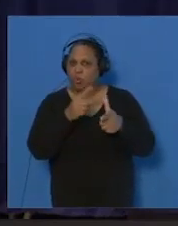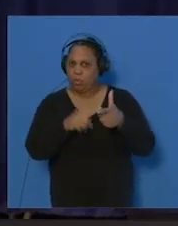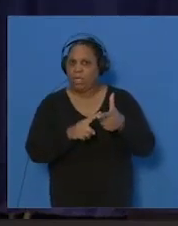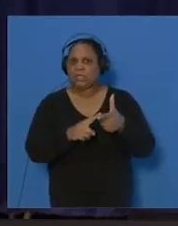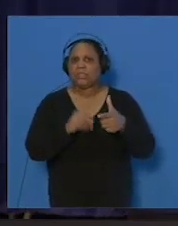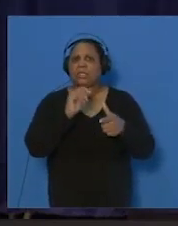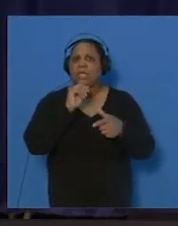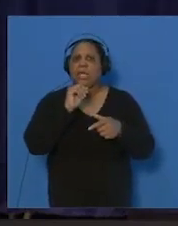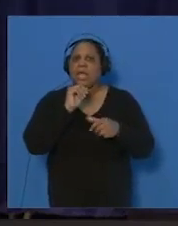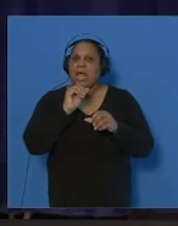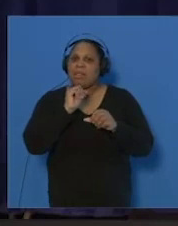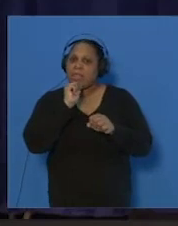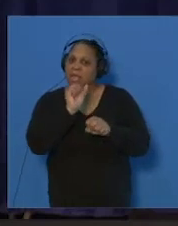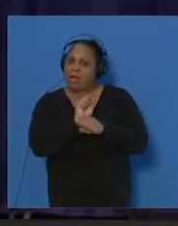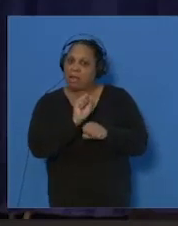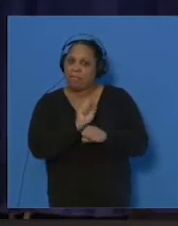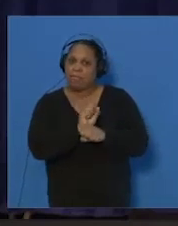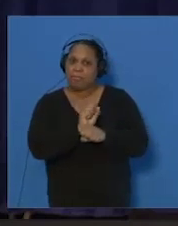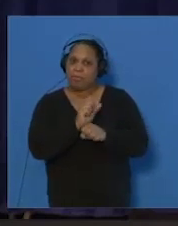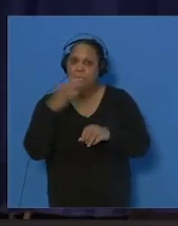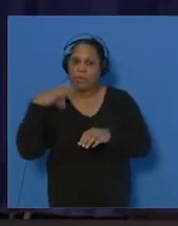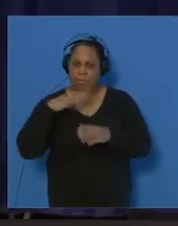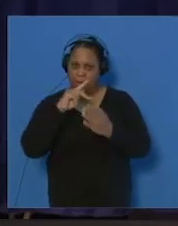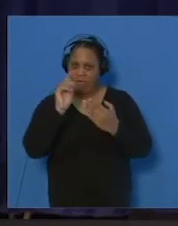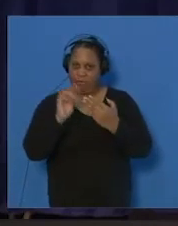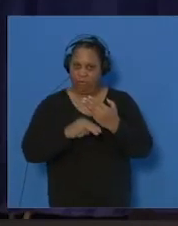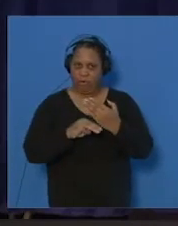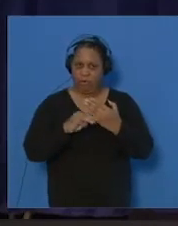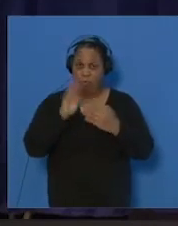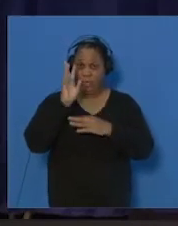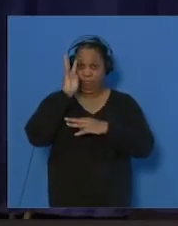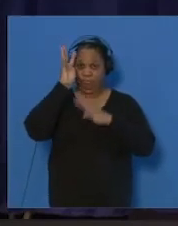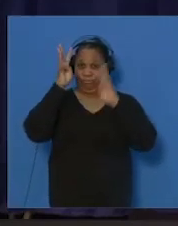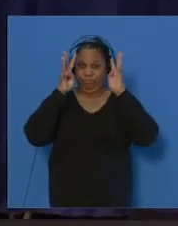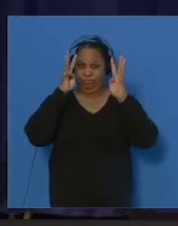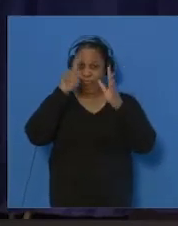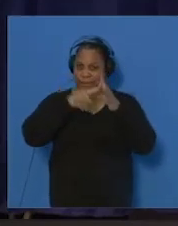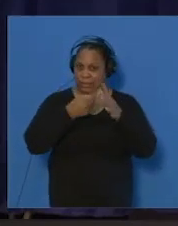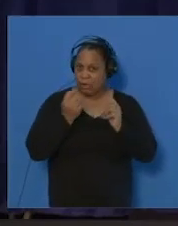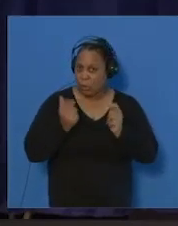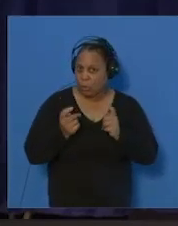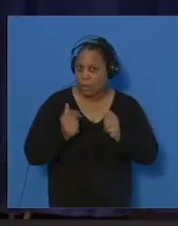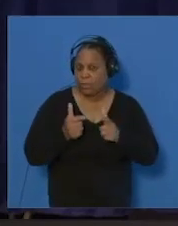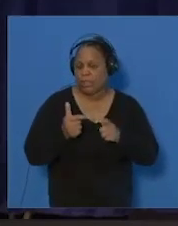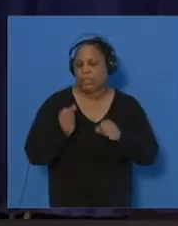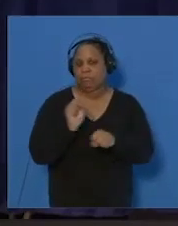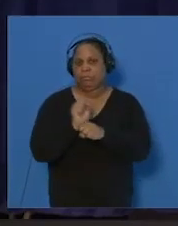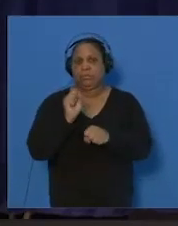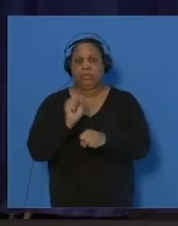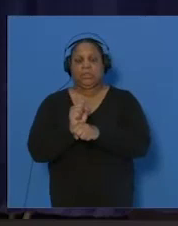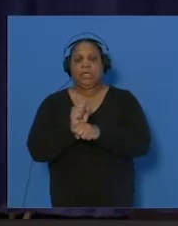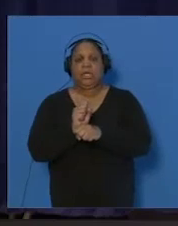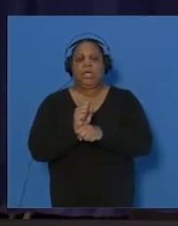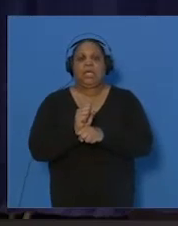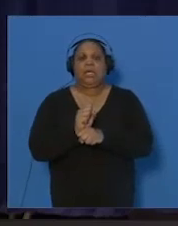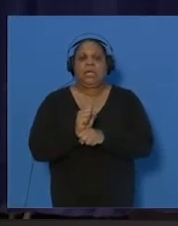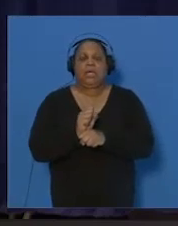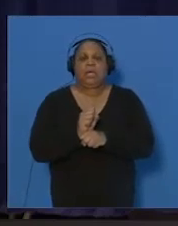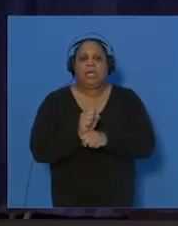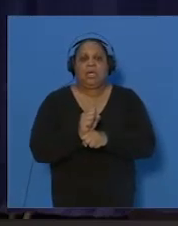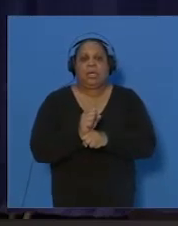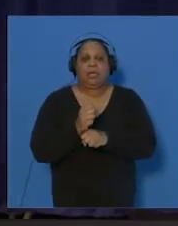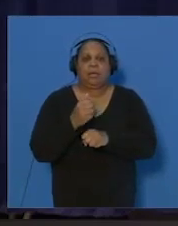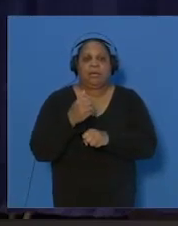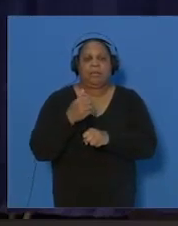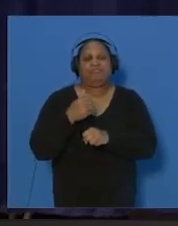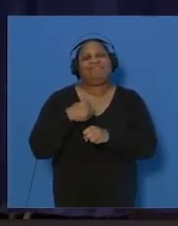we pulled from start fairly quickly and had it operational. I am of the